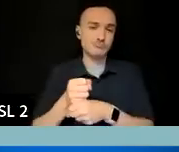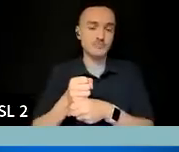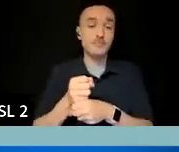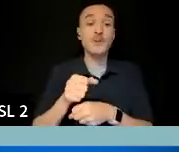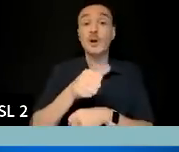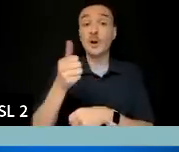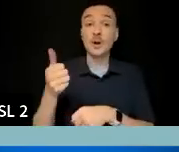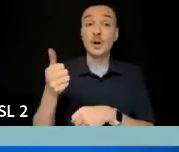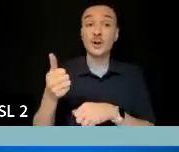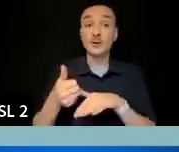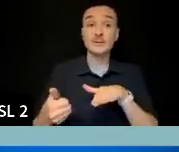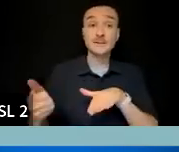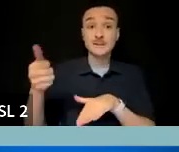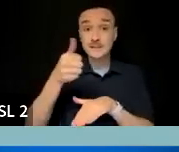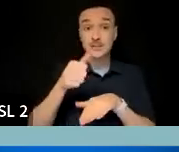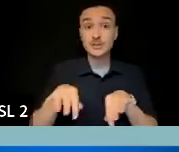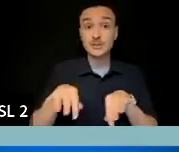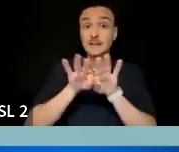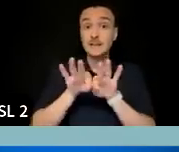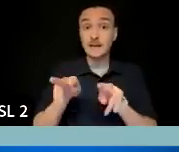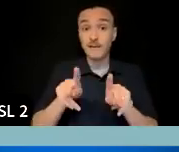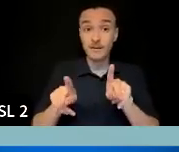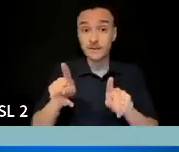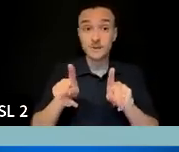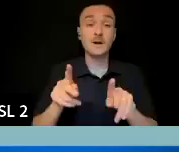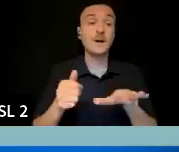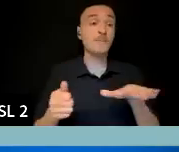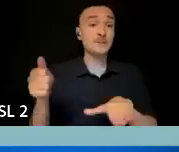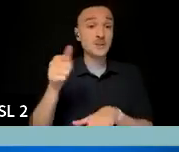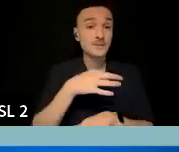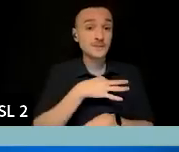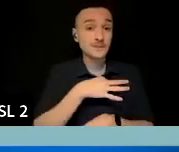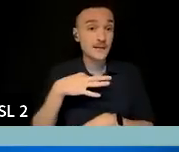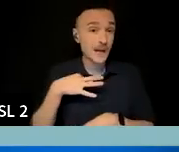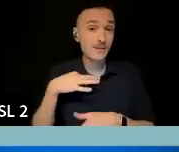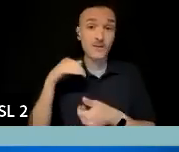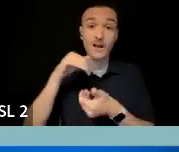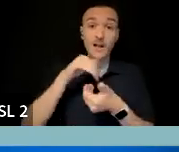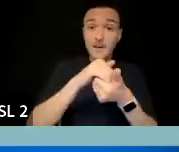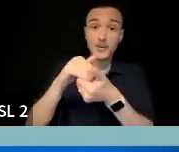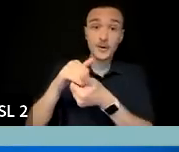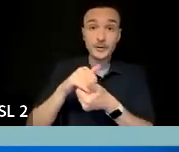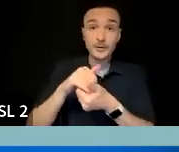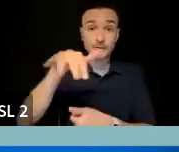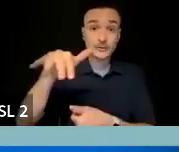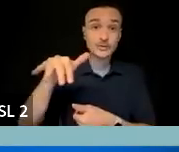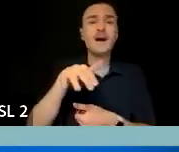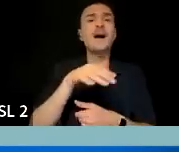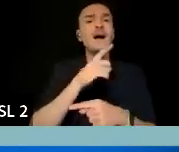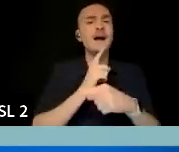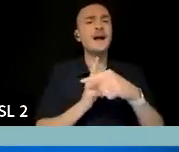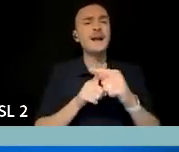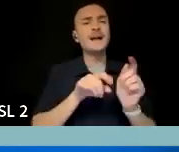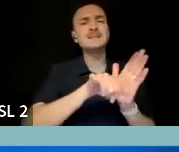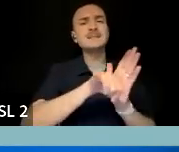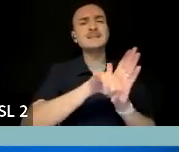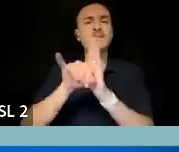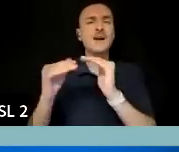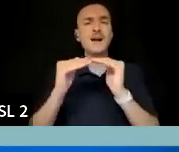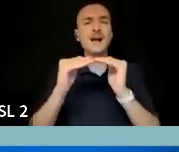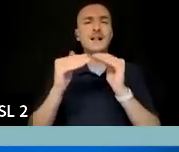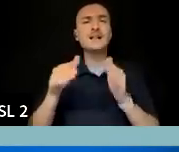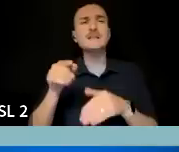individuals, administrative staff, or collaborators. And you'll want to identify some colleagues to review your application and